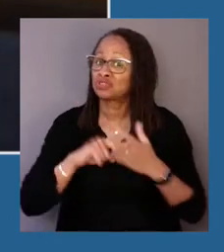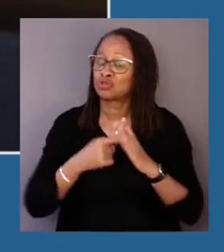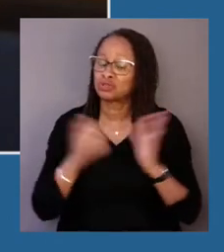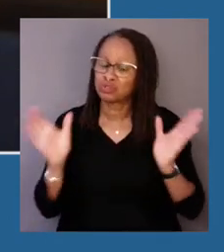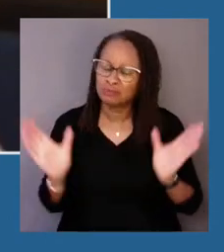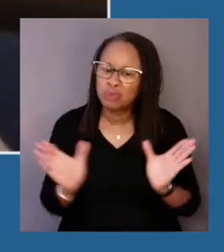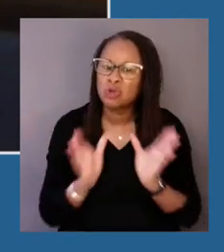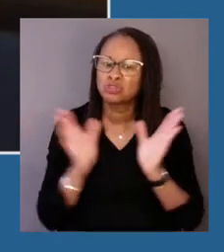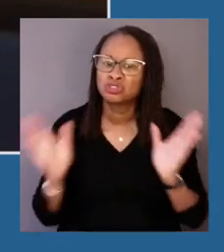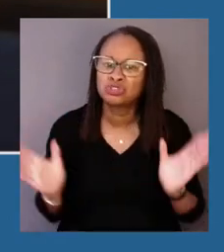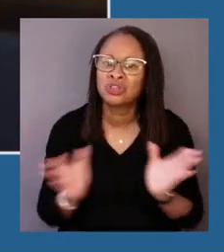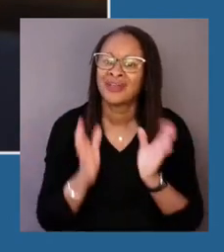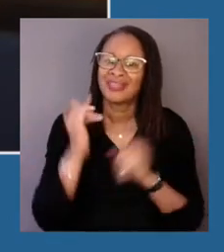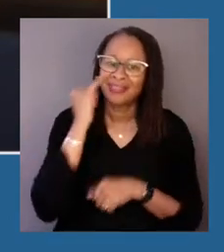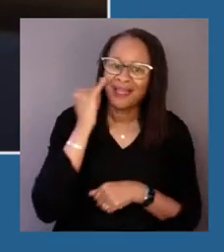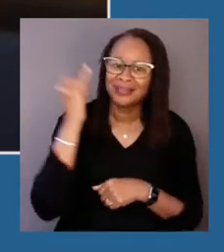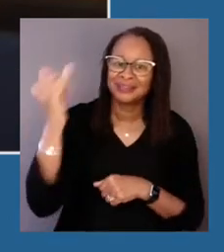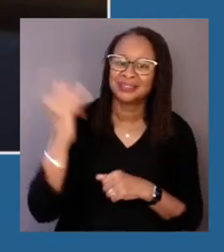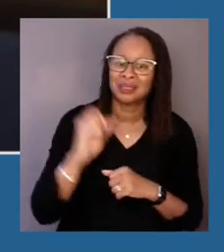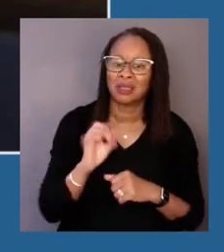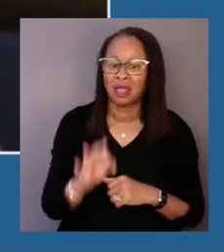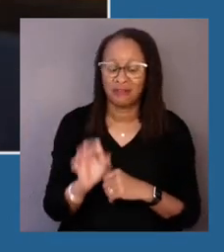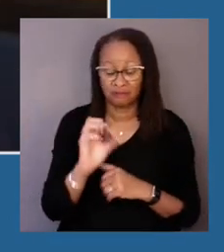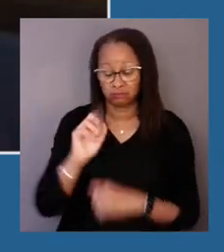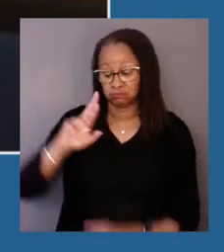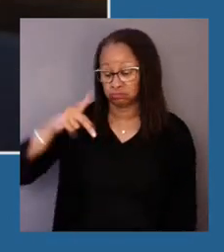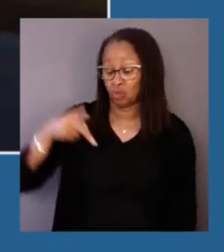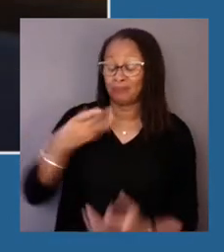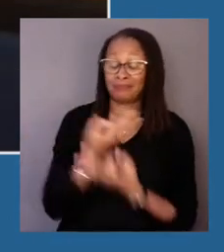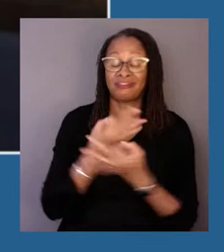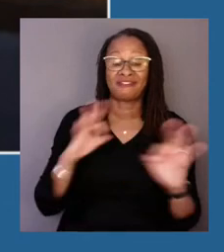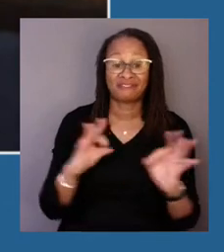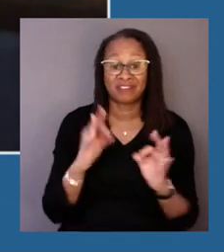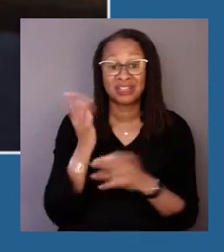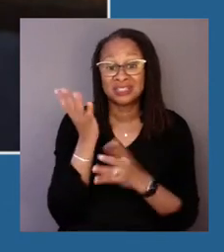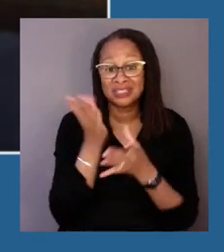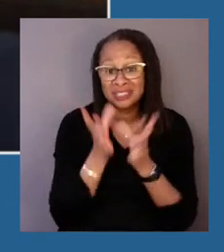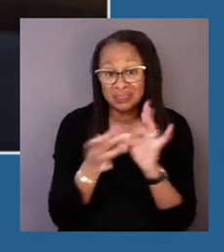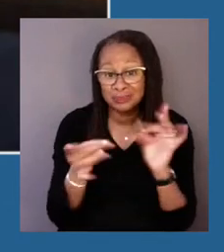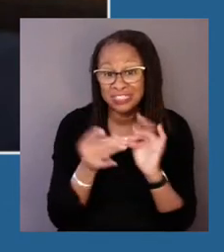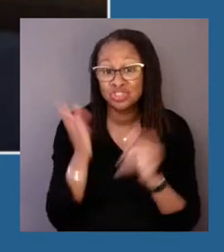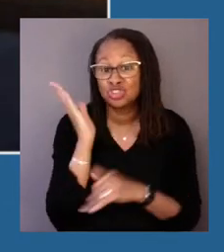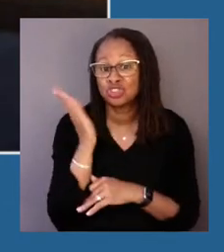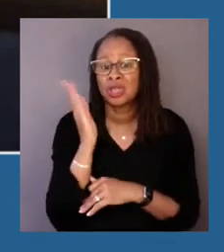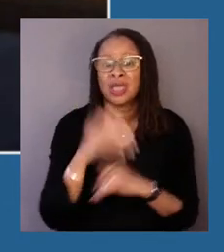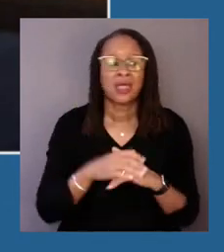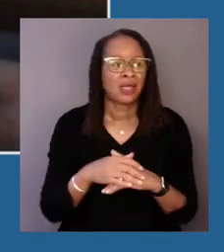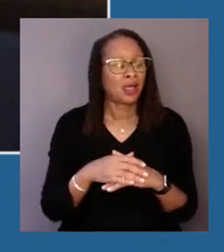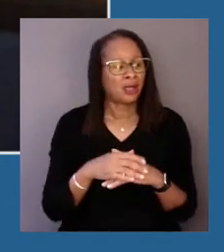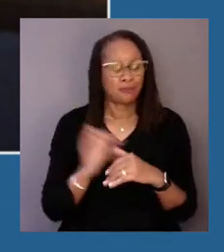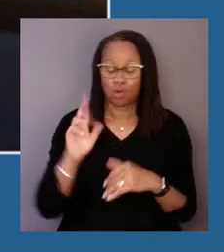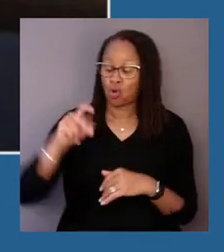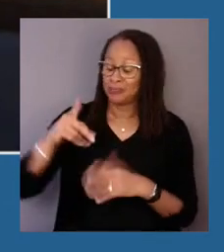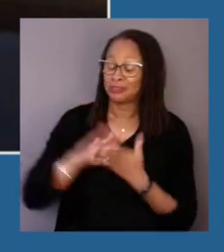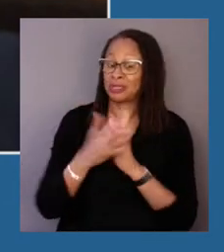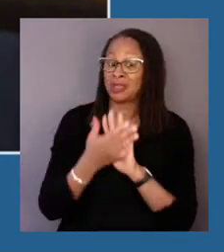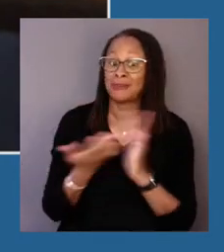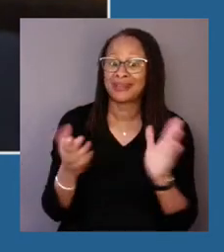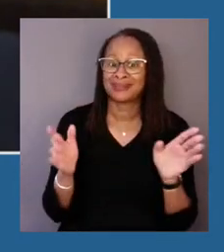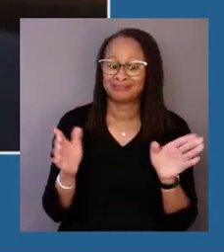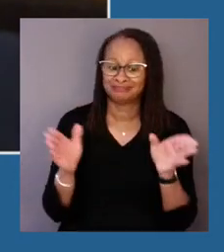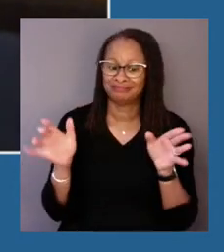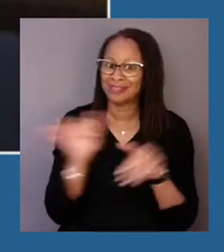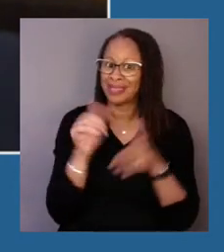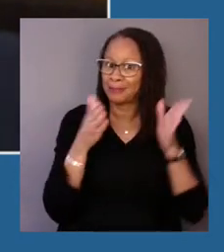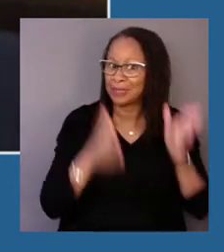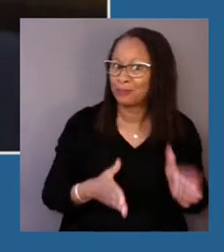idea of corporate free speech, of corporations as people, all of that stuff starts with the oil companies too.